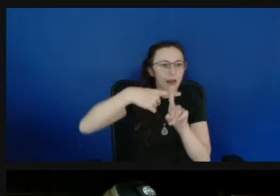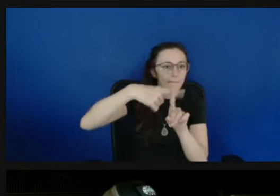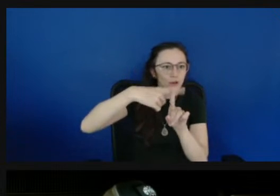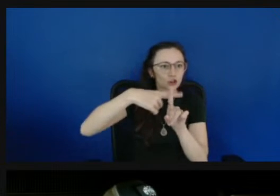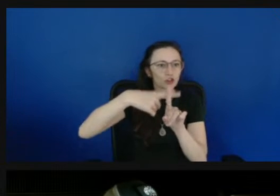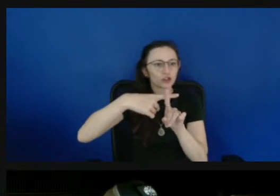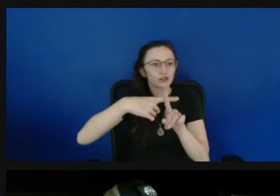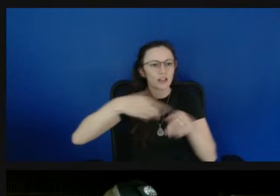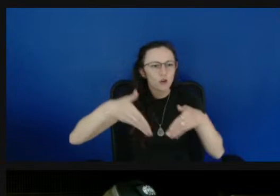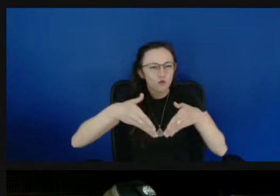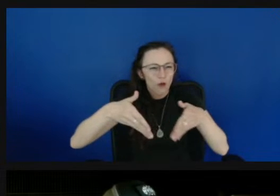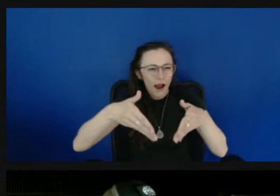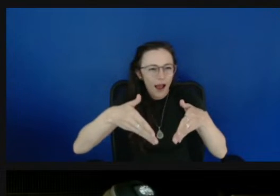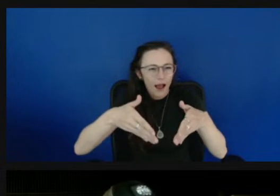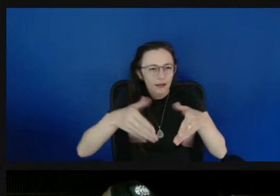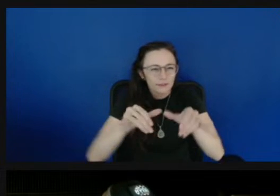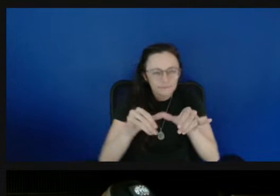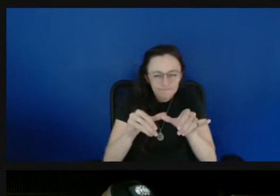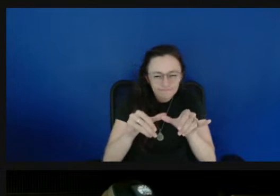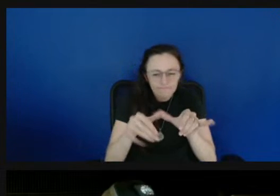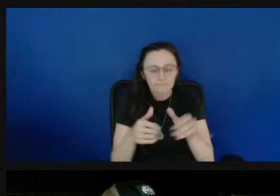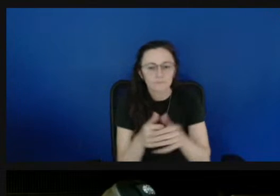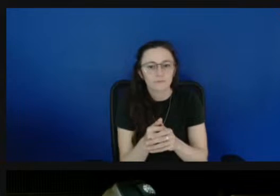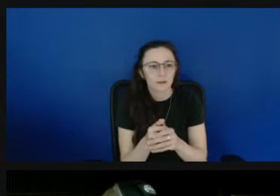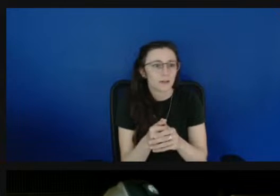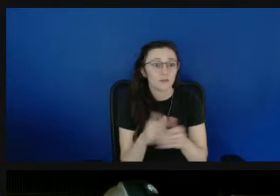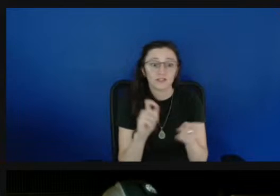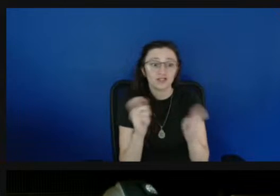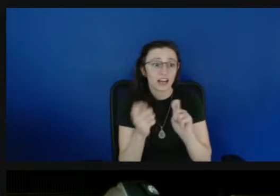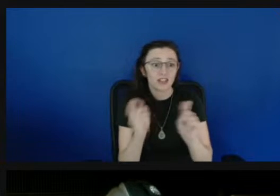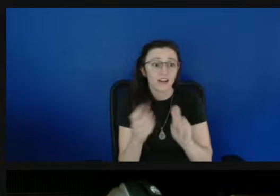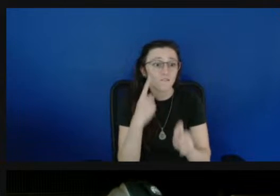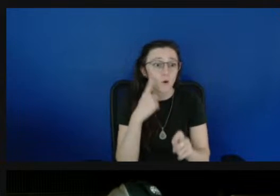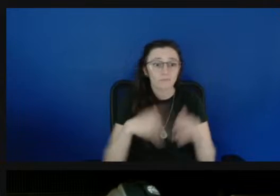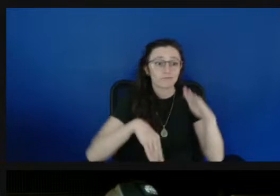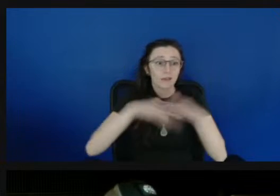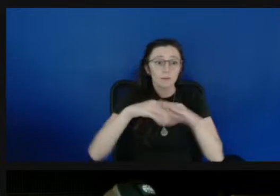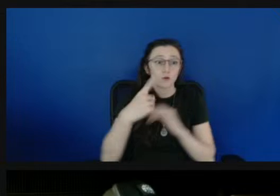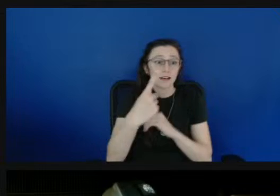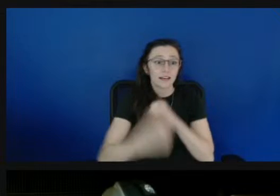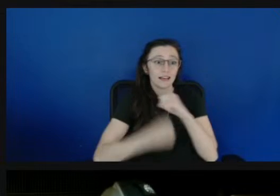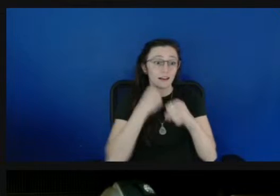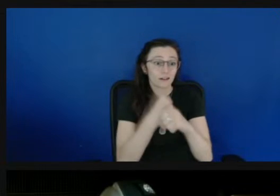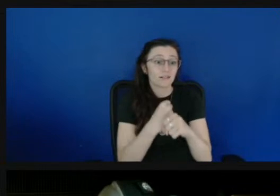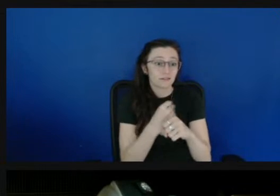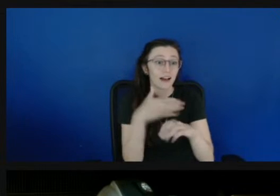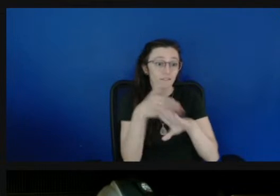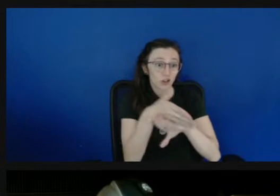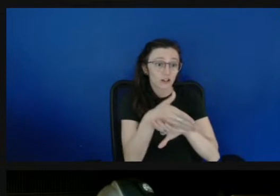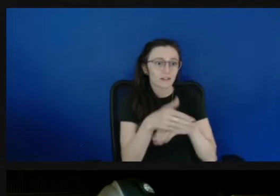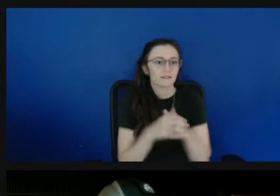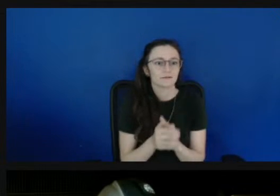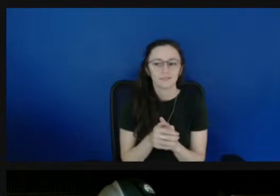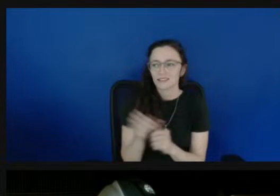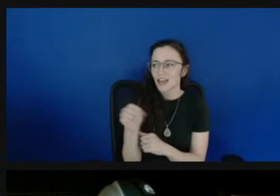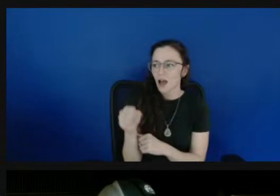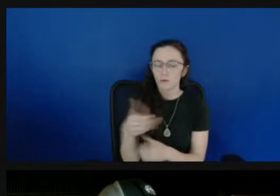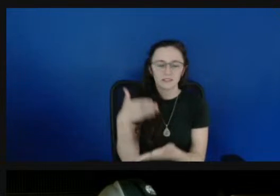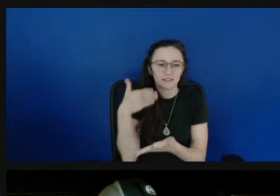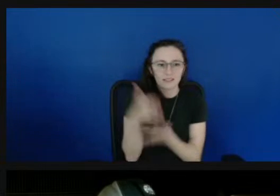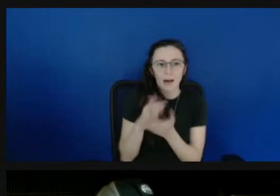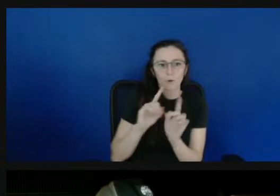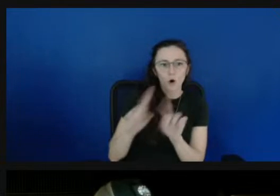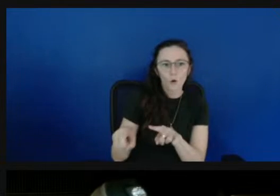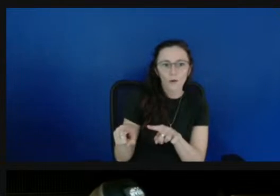wasn't it? Yeah. Maybe even up to a year. Yeah. I mean, we kind of stopped going out there as much because we were